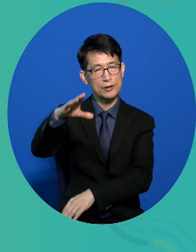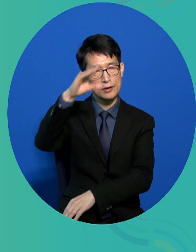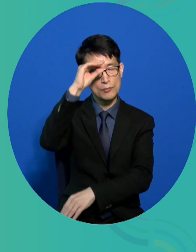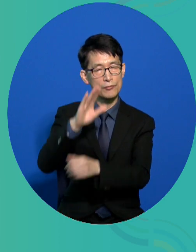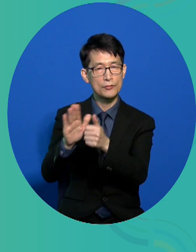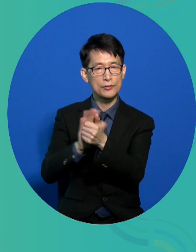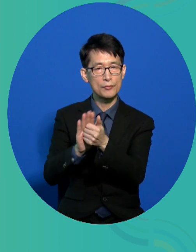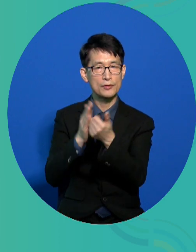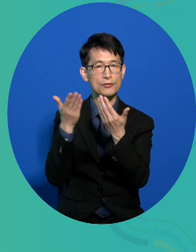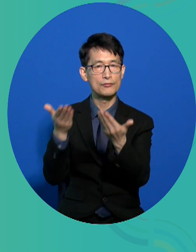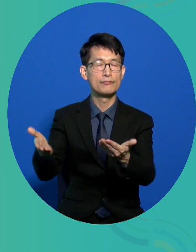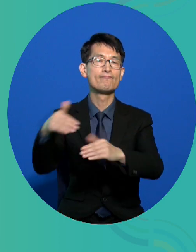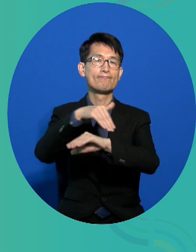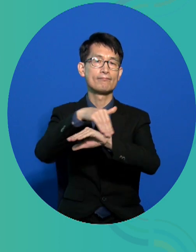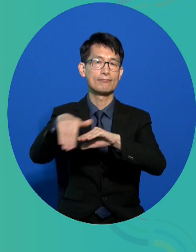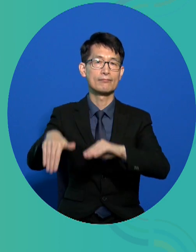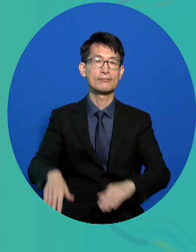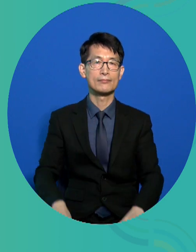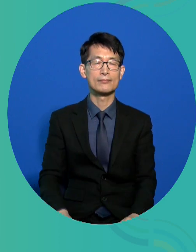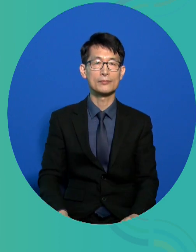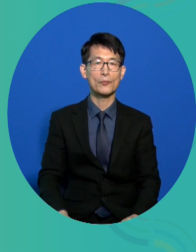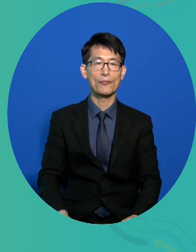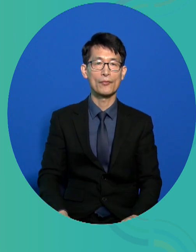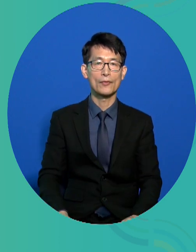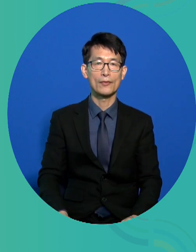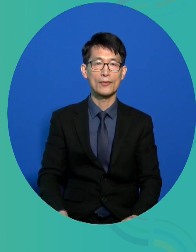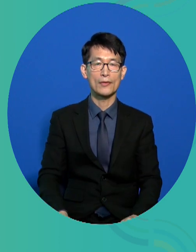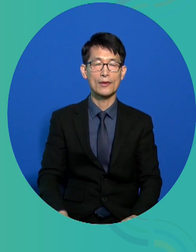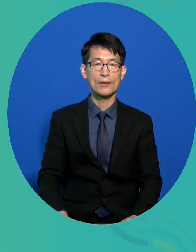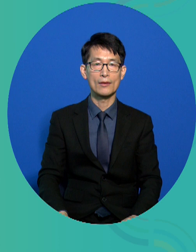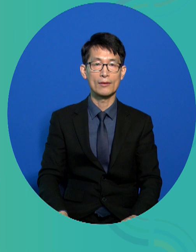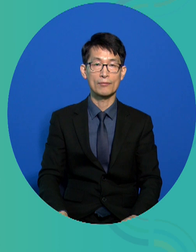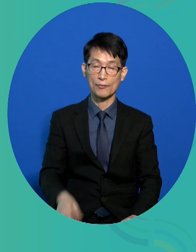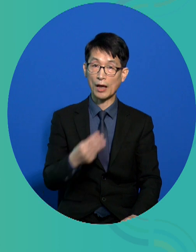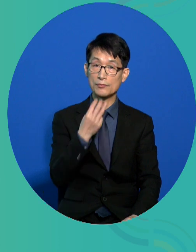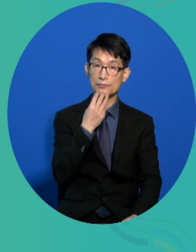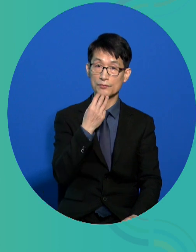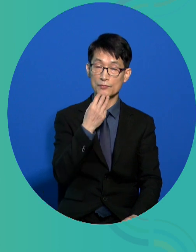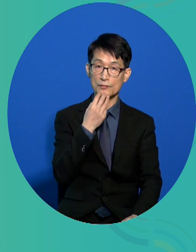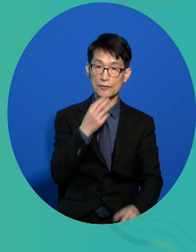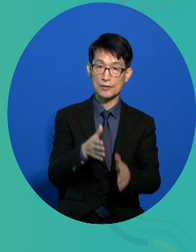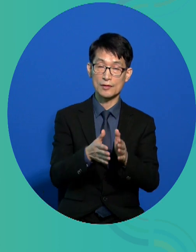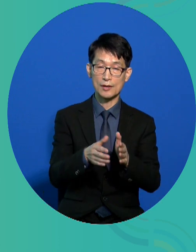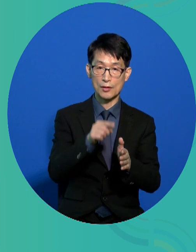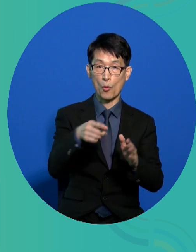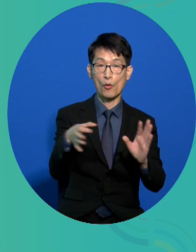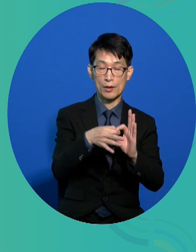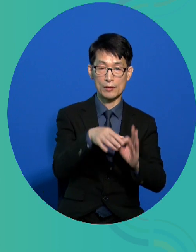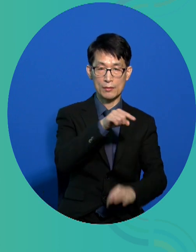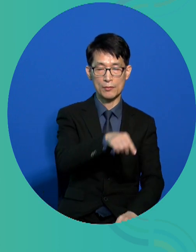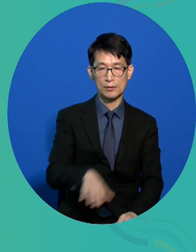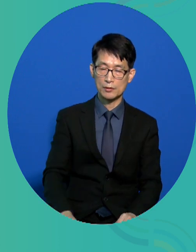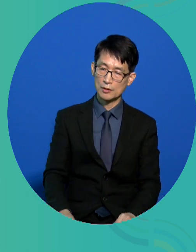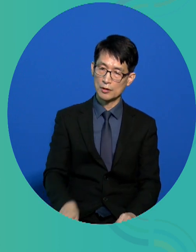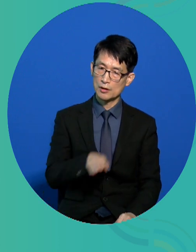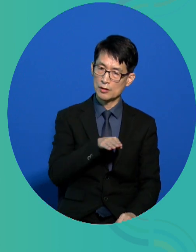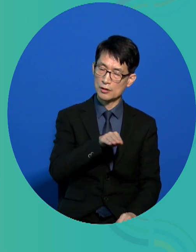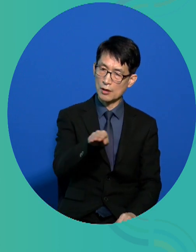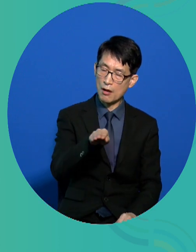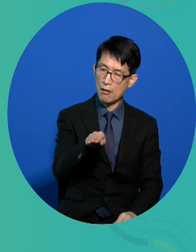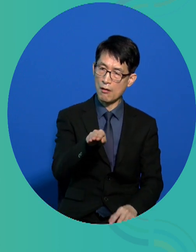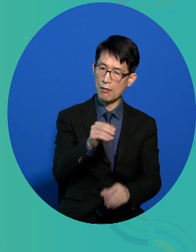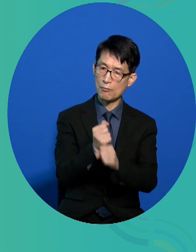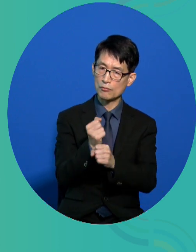within 5 years, there will be a pilot project that will take place. But Seoul City is saying